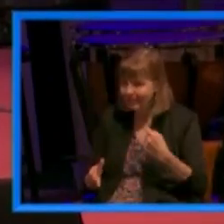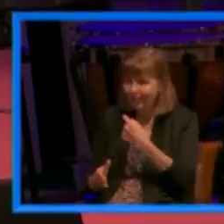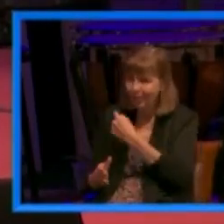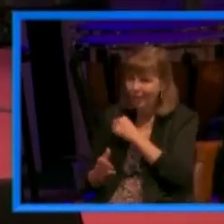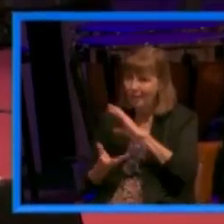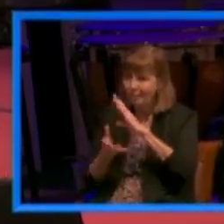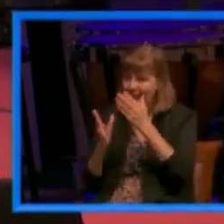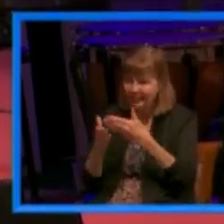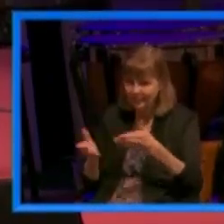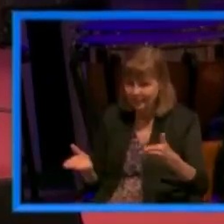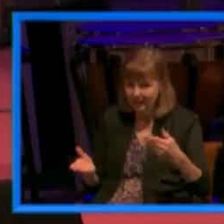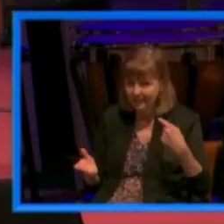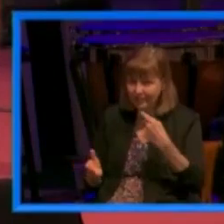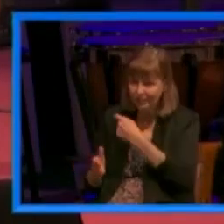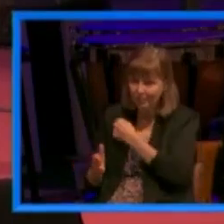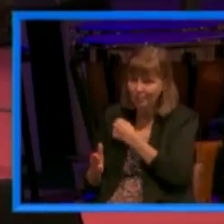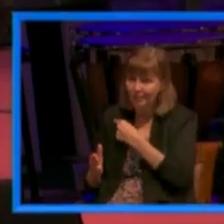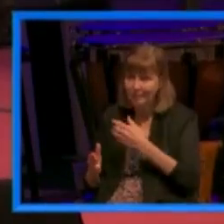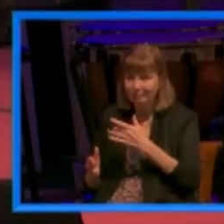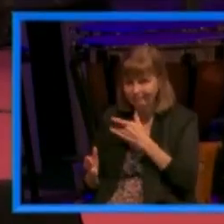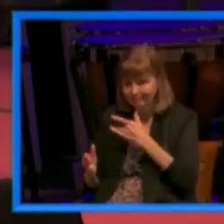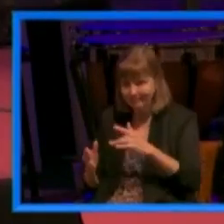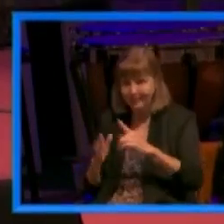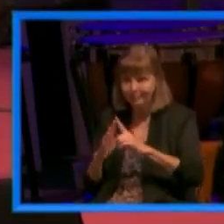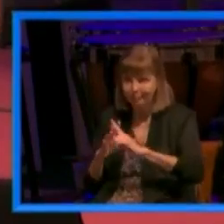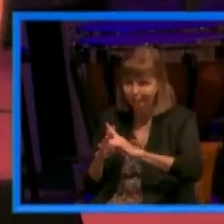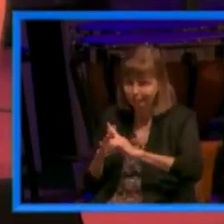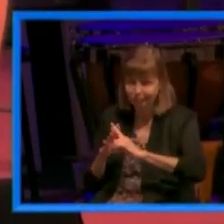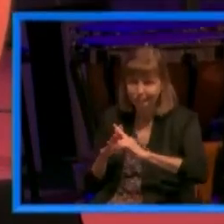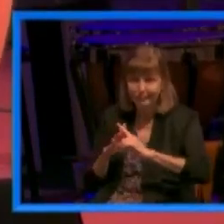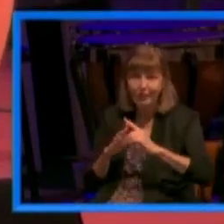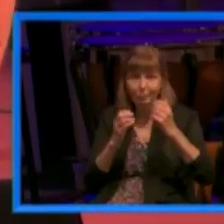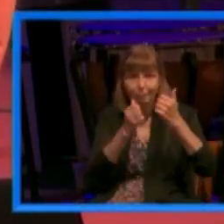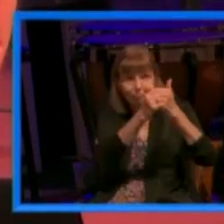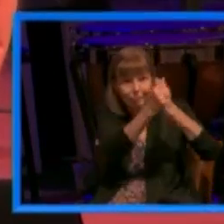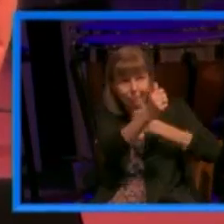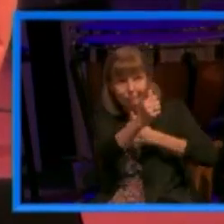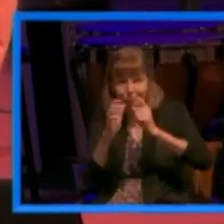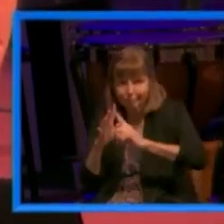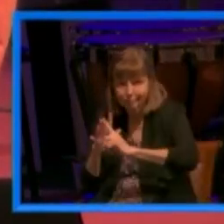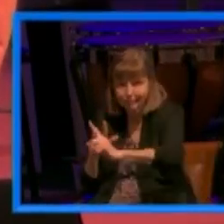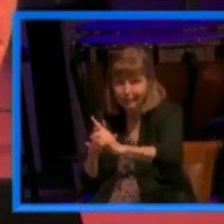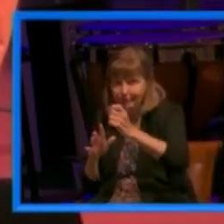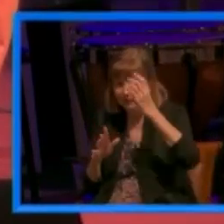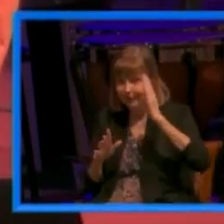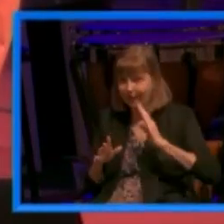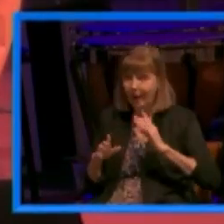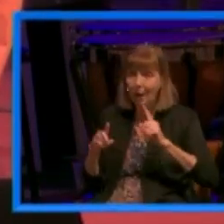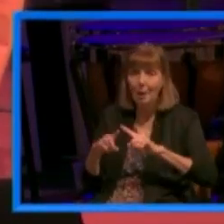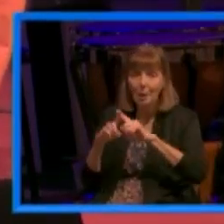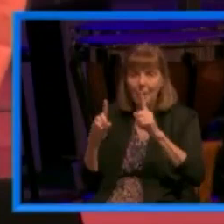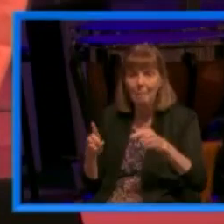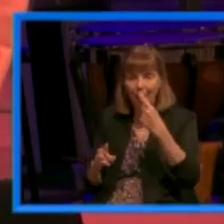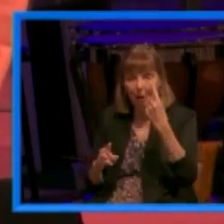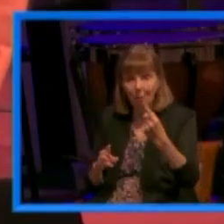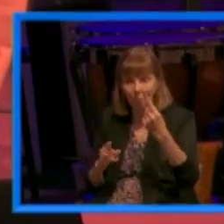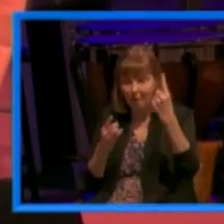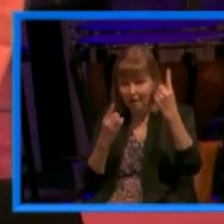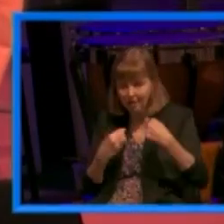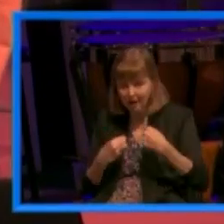We are in a scheme and a web and a tangle. But there is one who has come to wash all of that